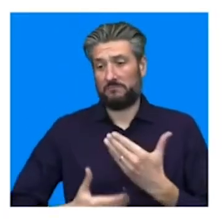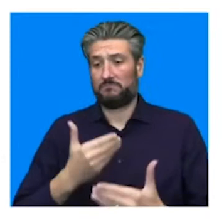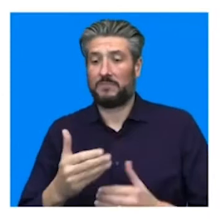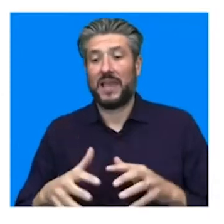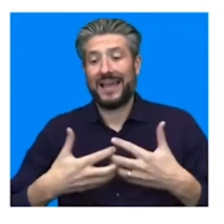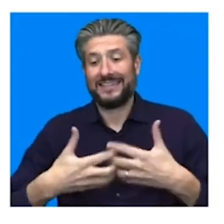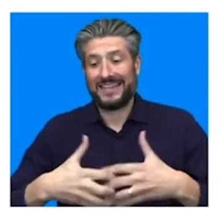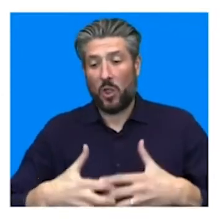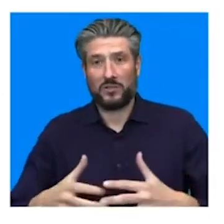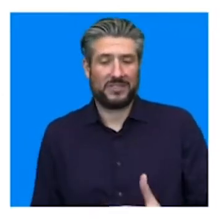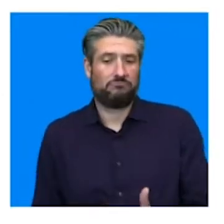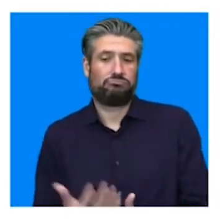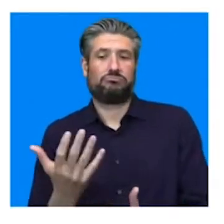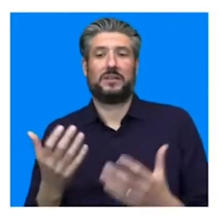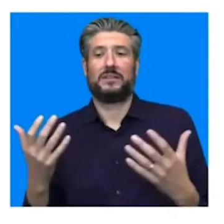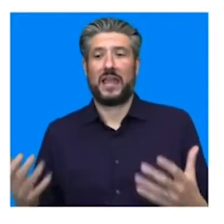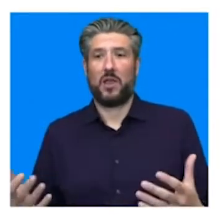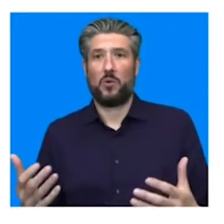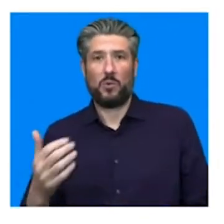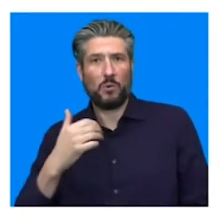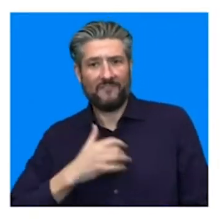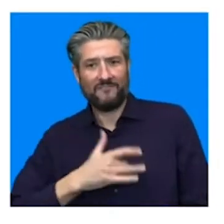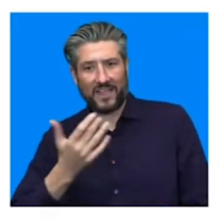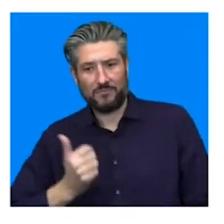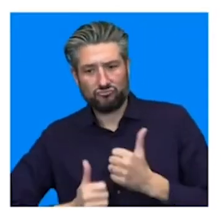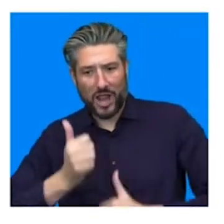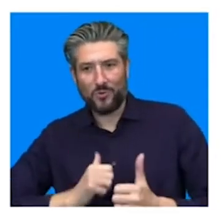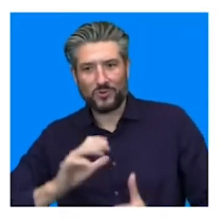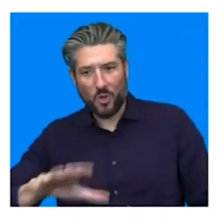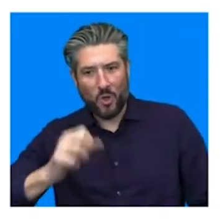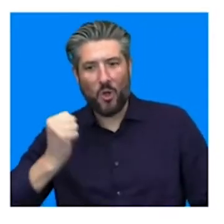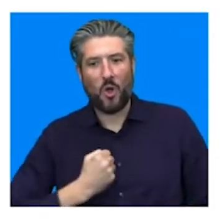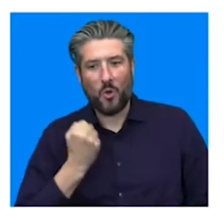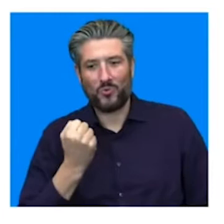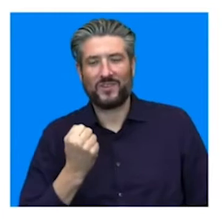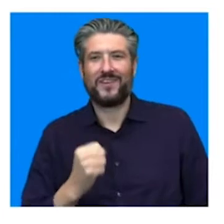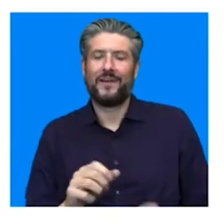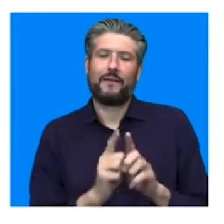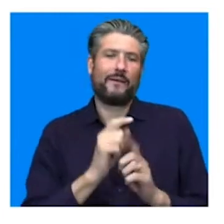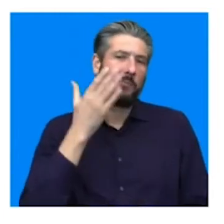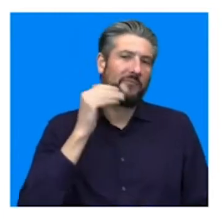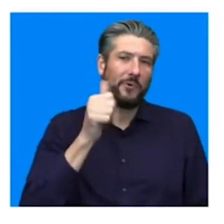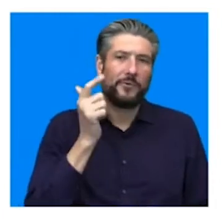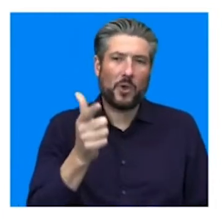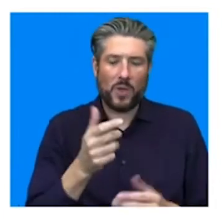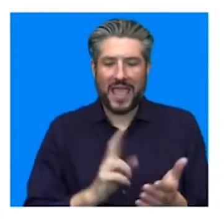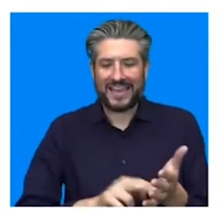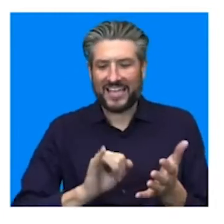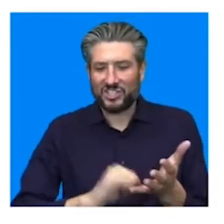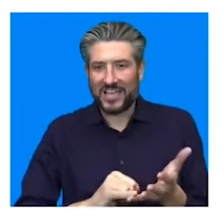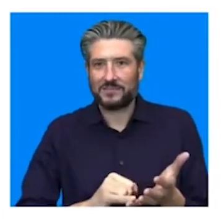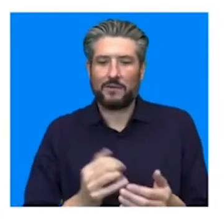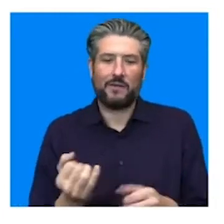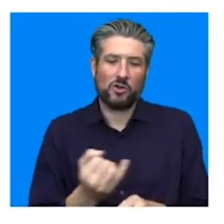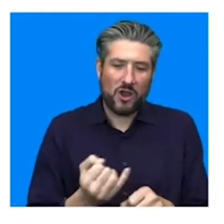own it, and it feel not like a clunky piece of that sort of NHS grey kind of blue colour, that plastic things that used to be made